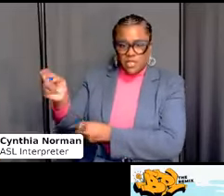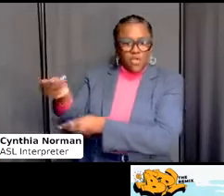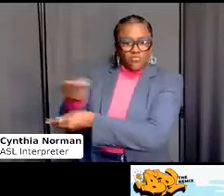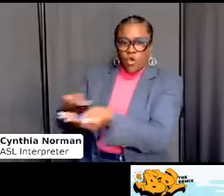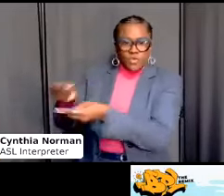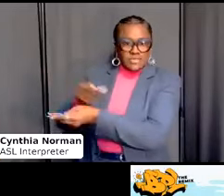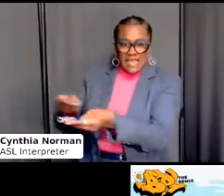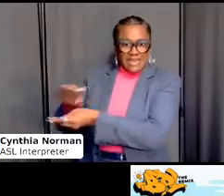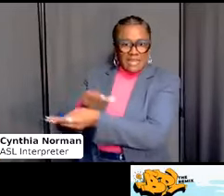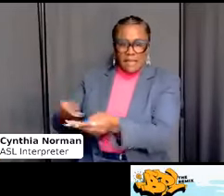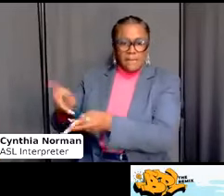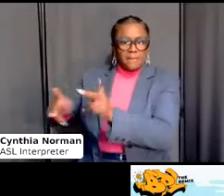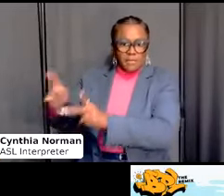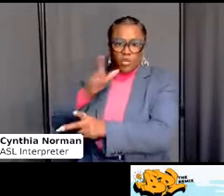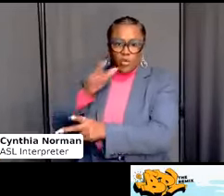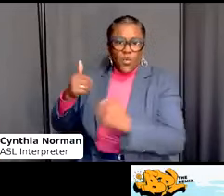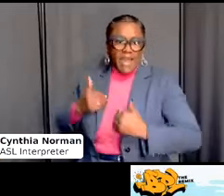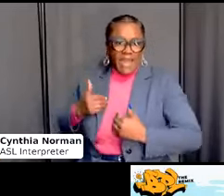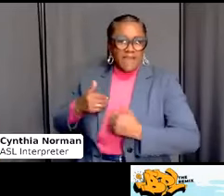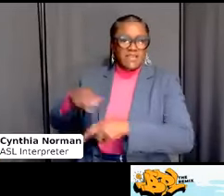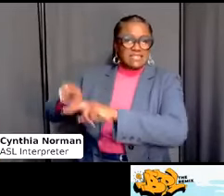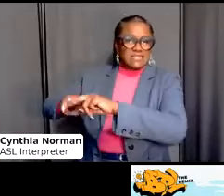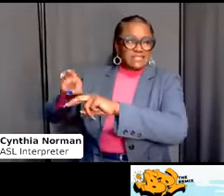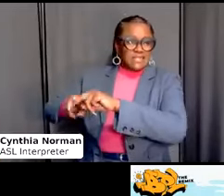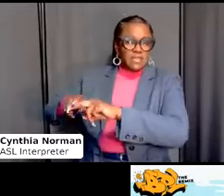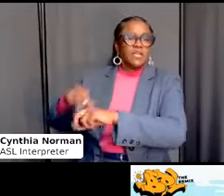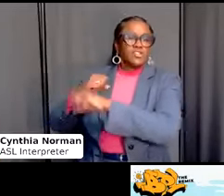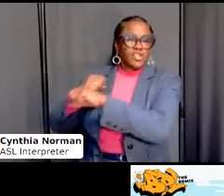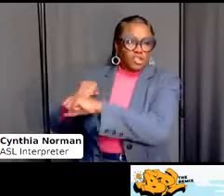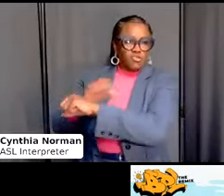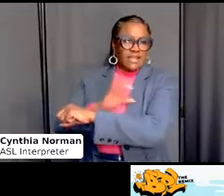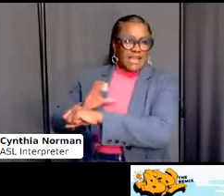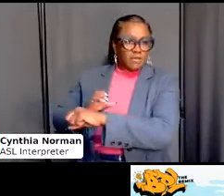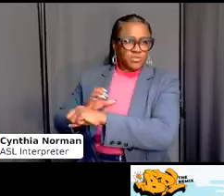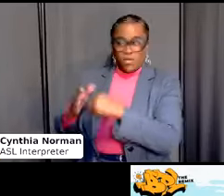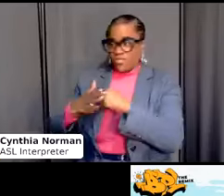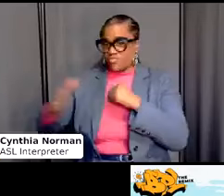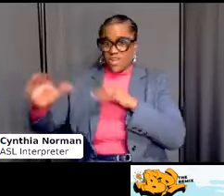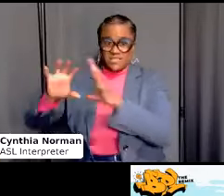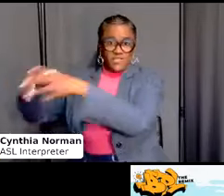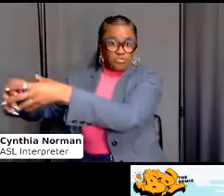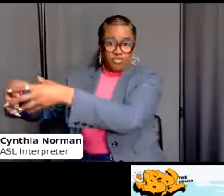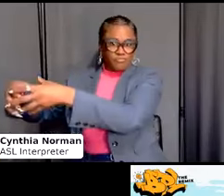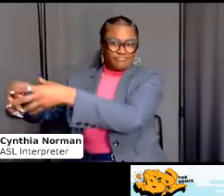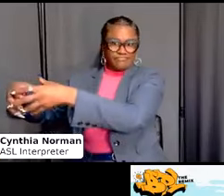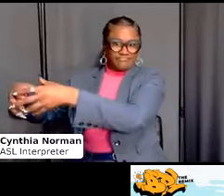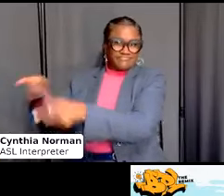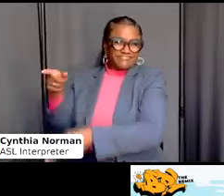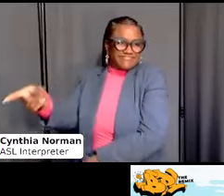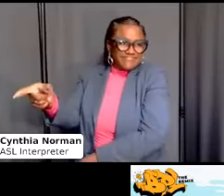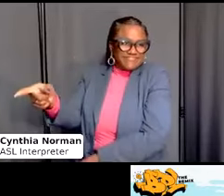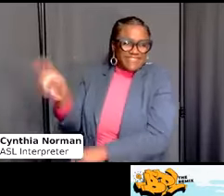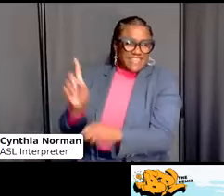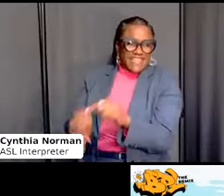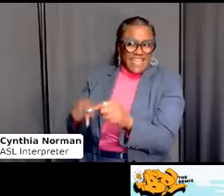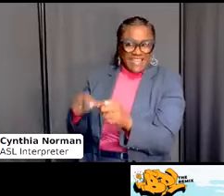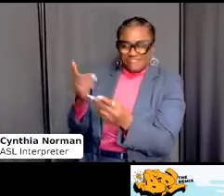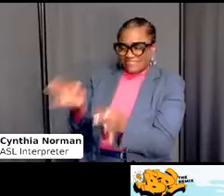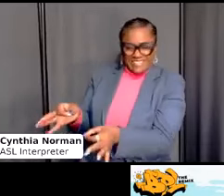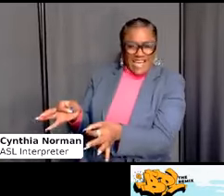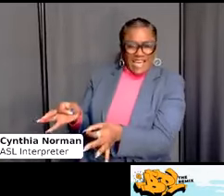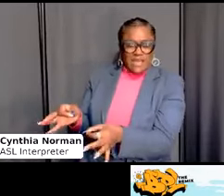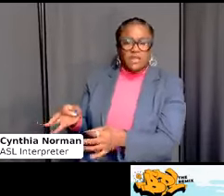on the Security Council, and the rest is the General Assembly that really can't even leverage any binding resolutions. They've called for